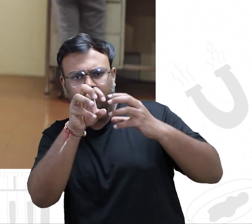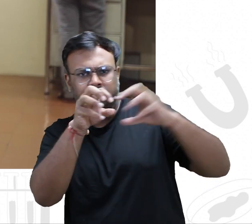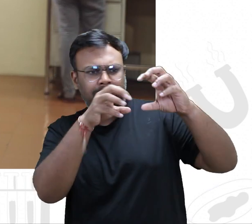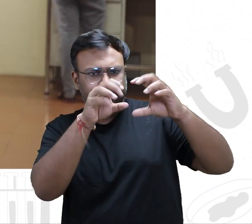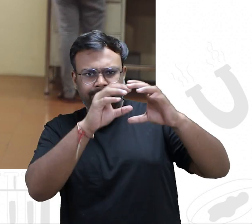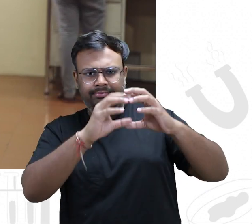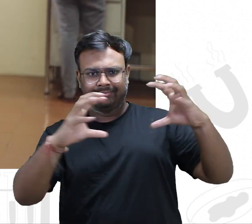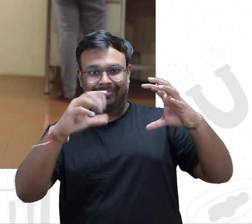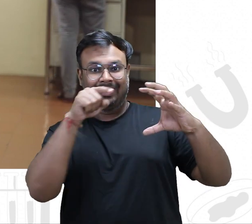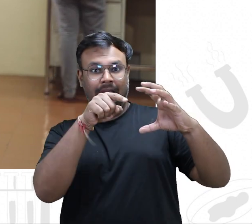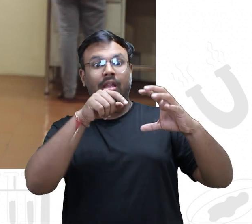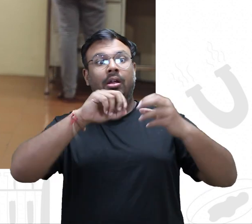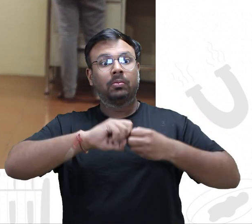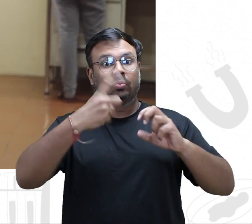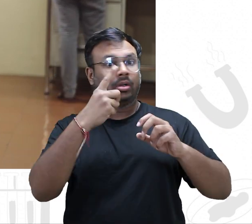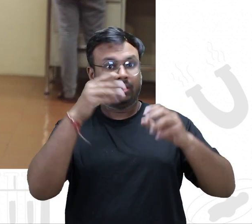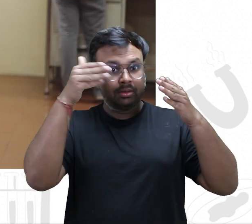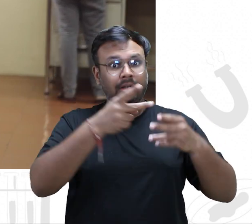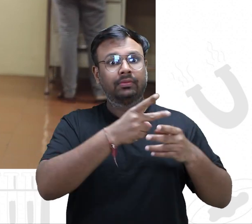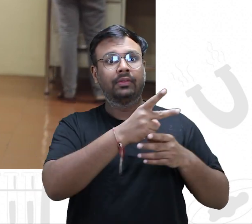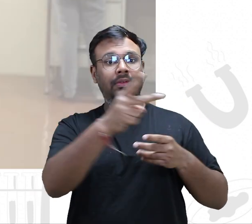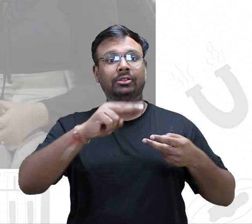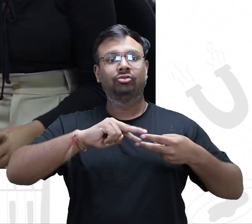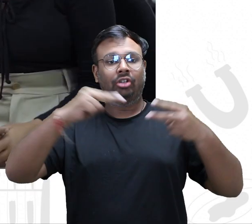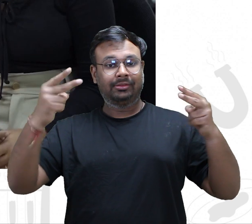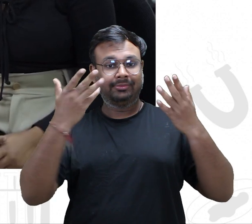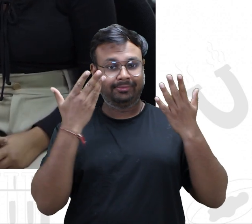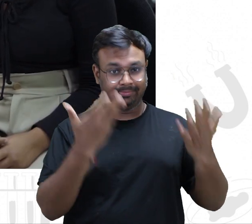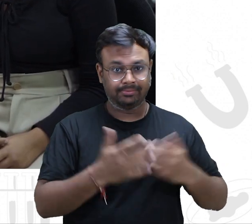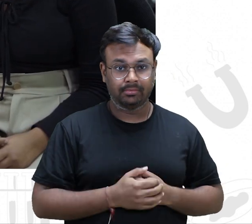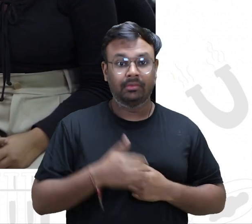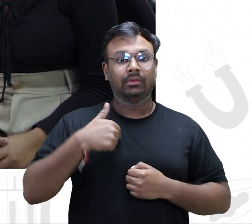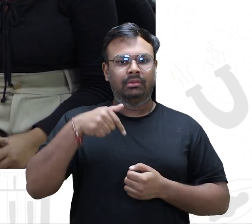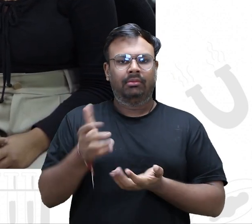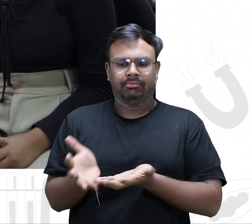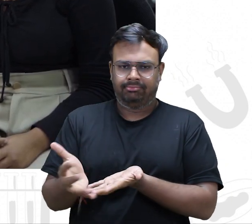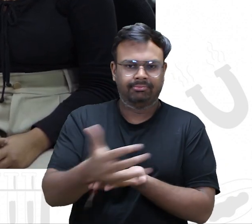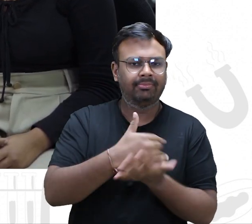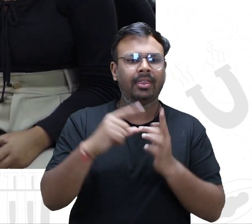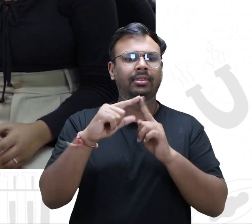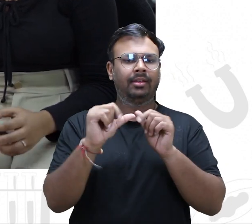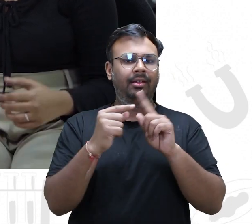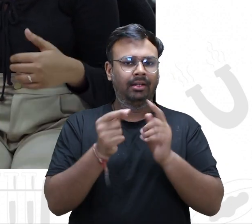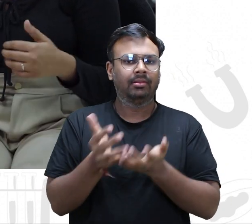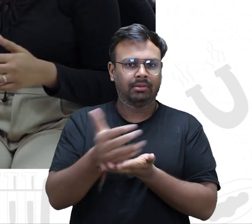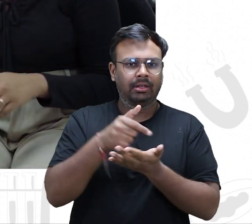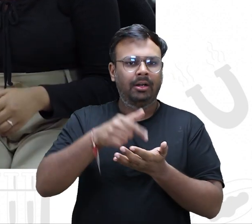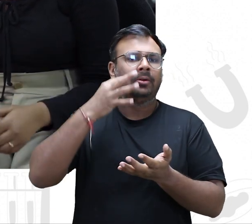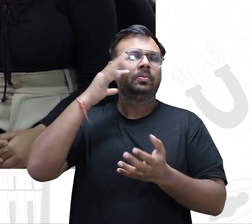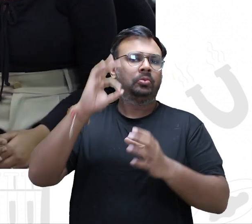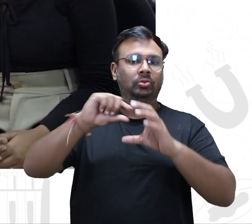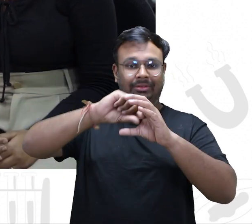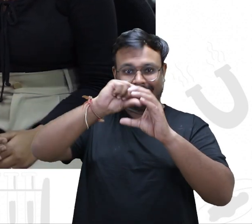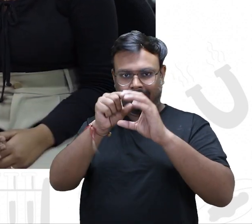I employ various proteomics and genomics approaches to answer this question. With all the collective inference and data gained in the lab about